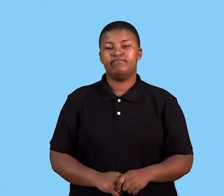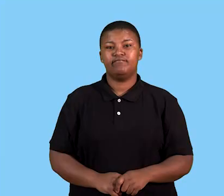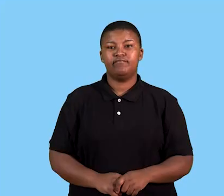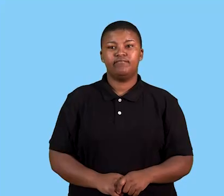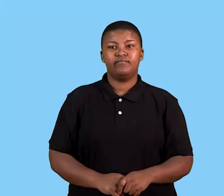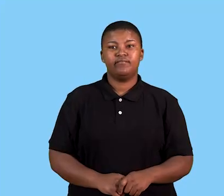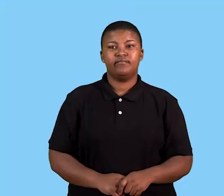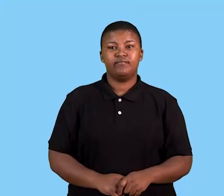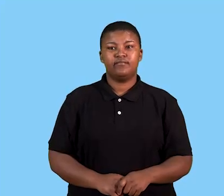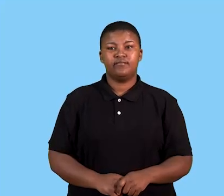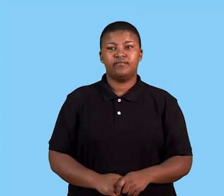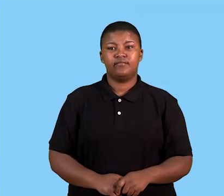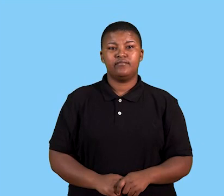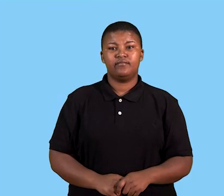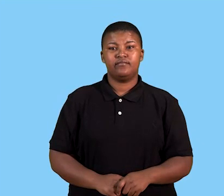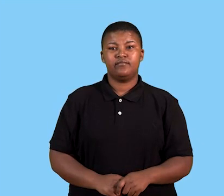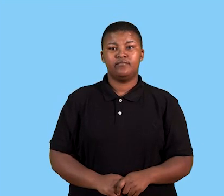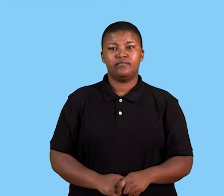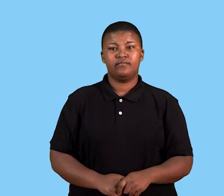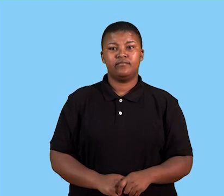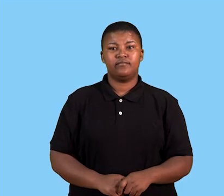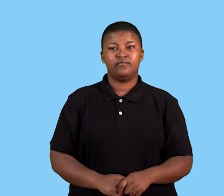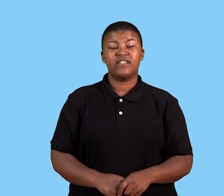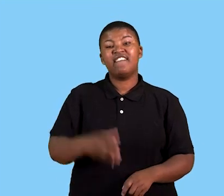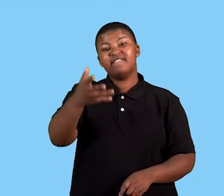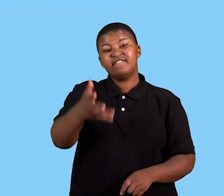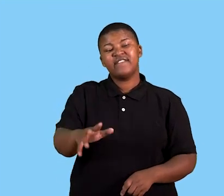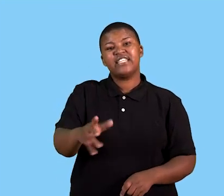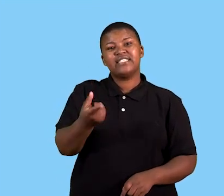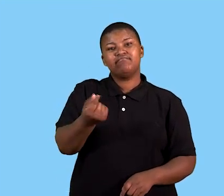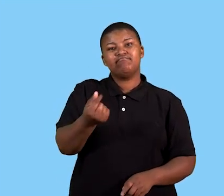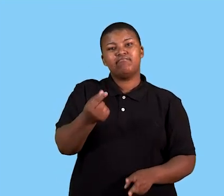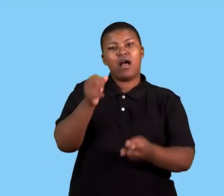sentence, or the sentence continues, we said he had to get a